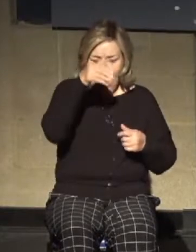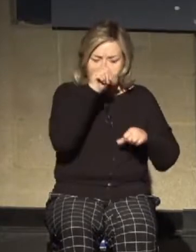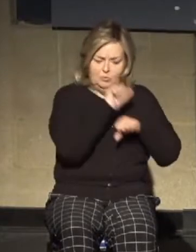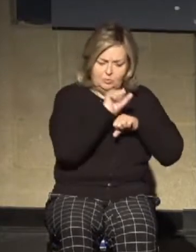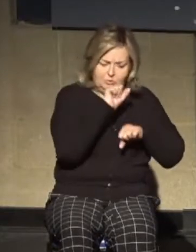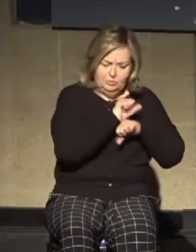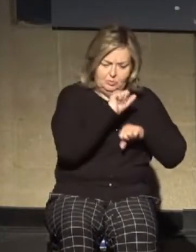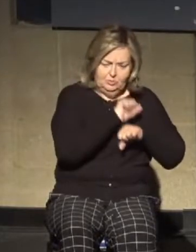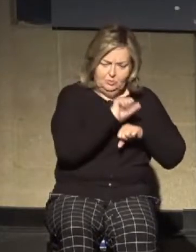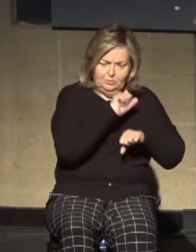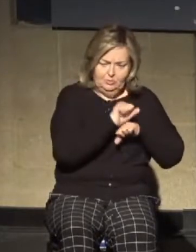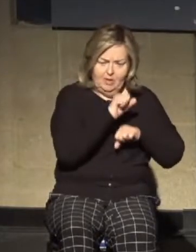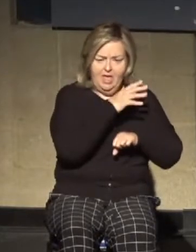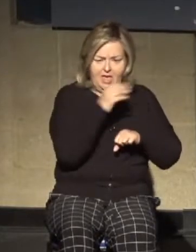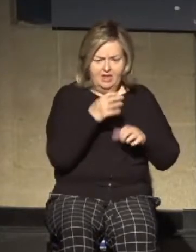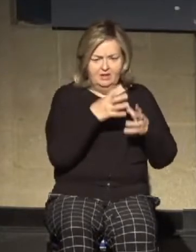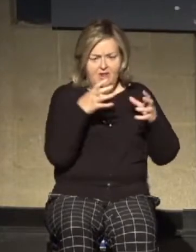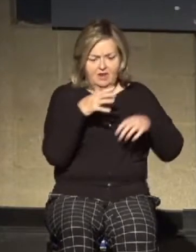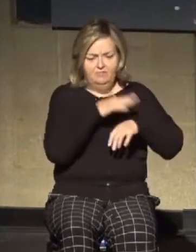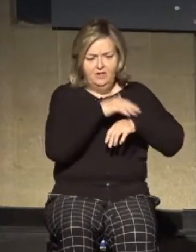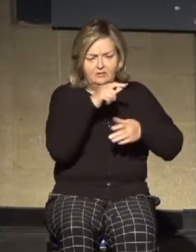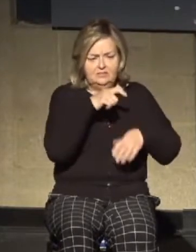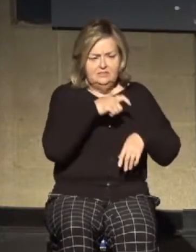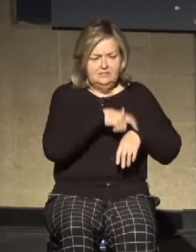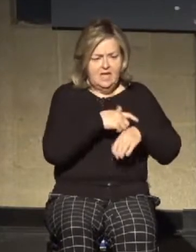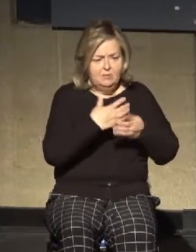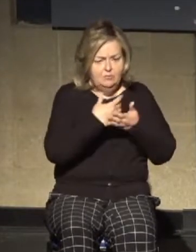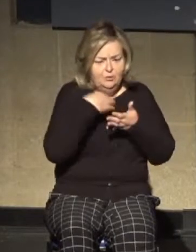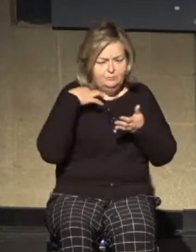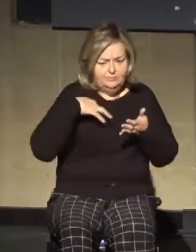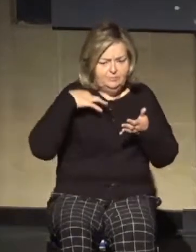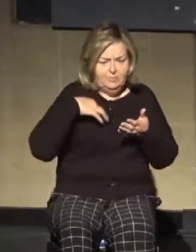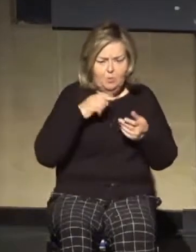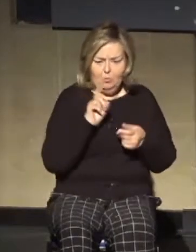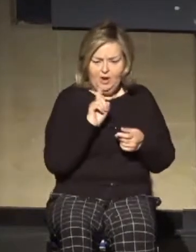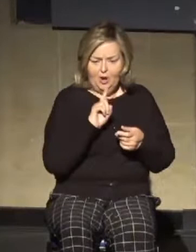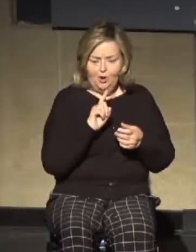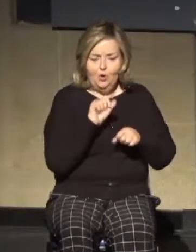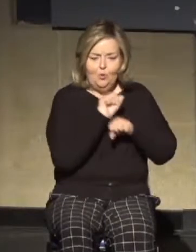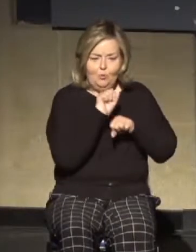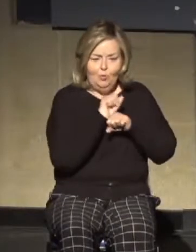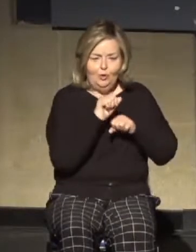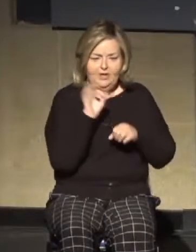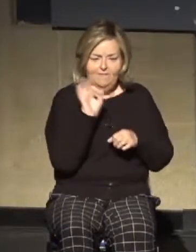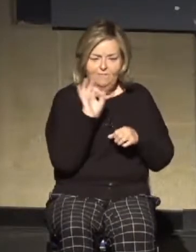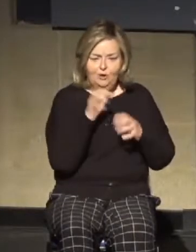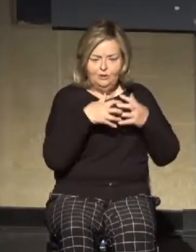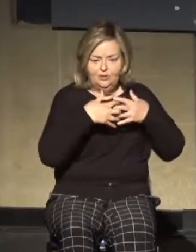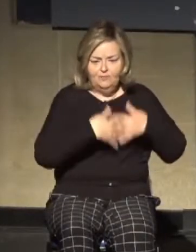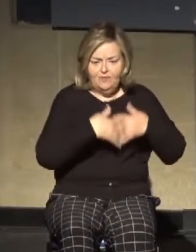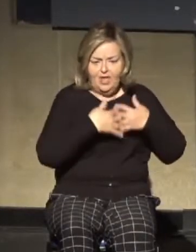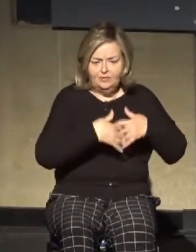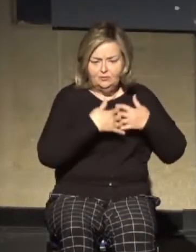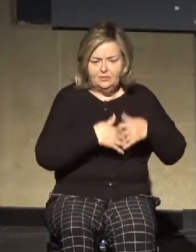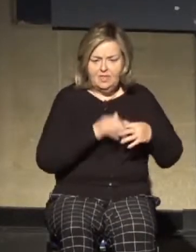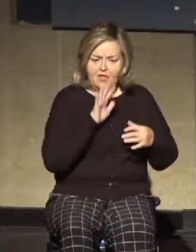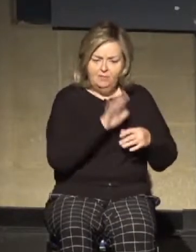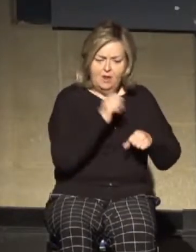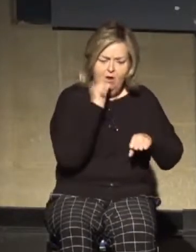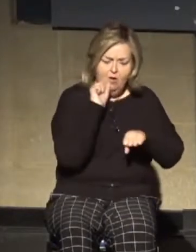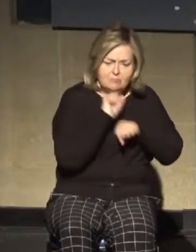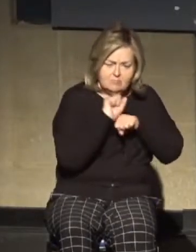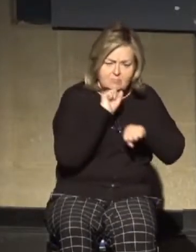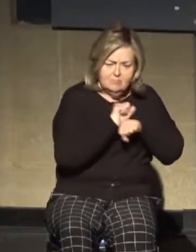worked hard and spent much of their time earning a living in the furniture factories in this region. Their hard work and